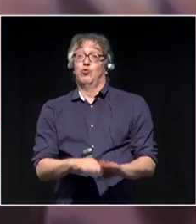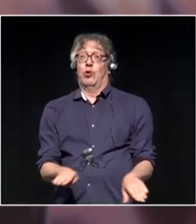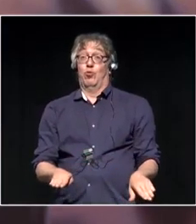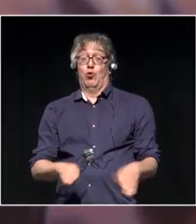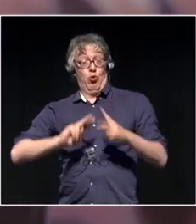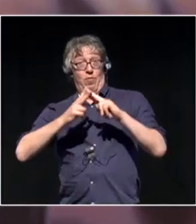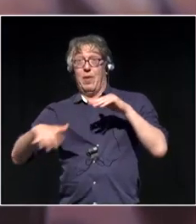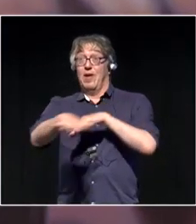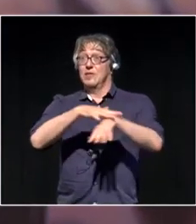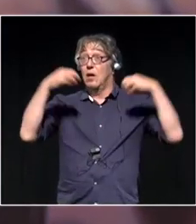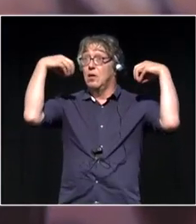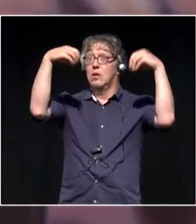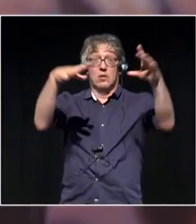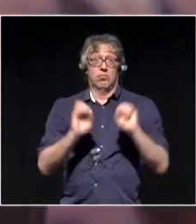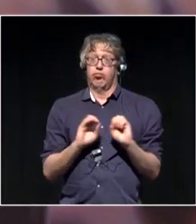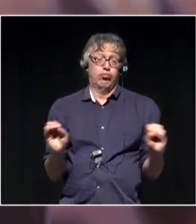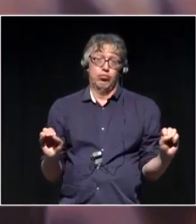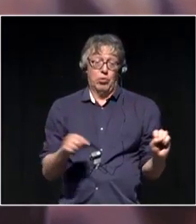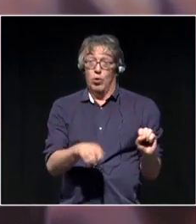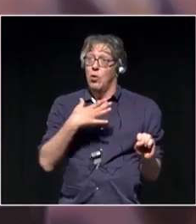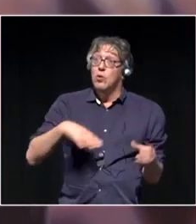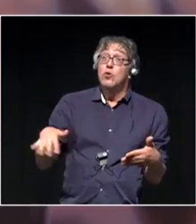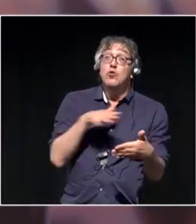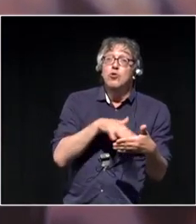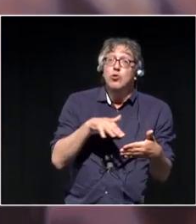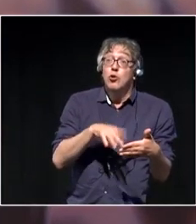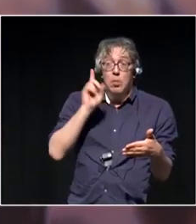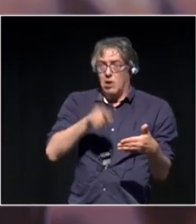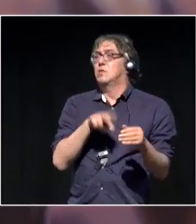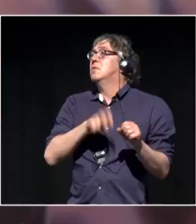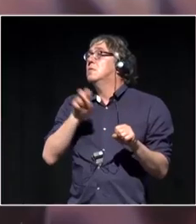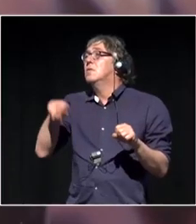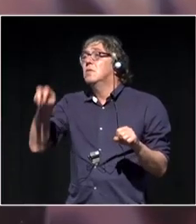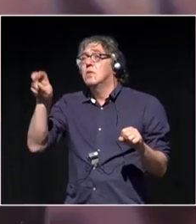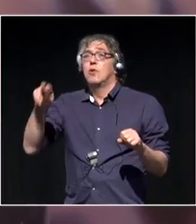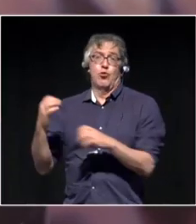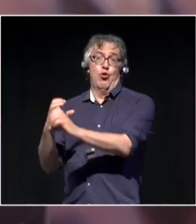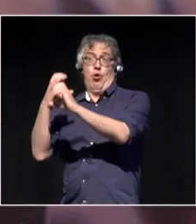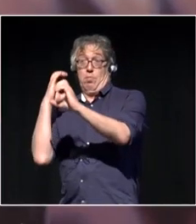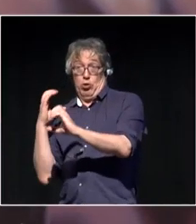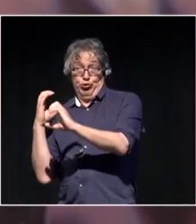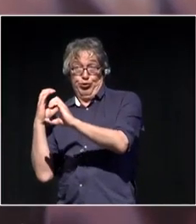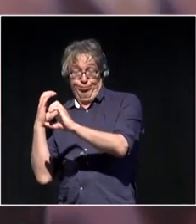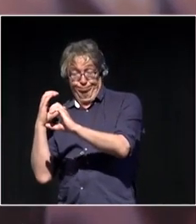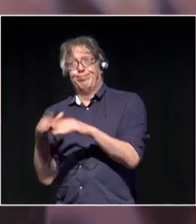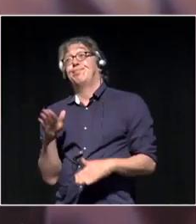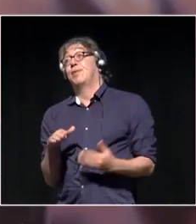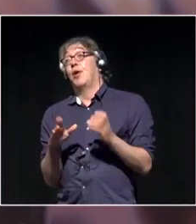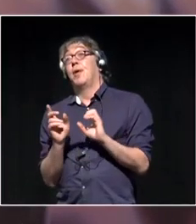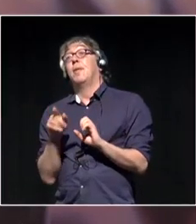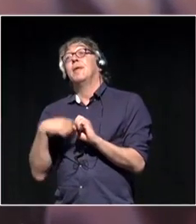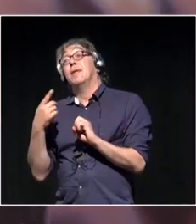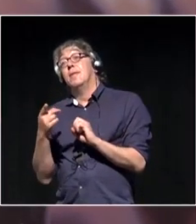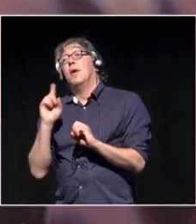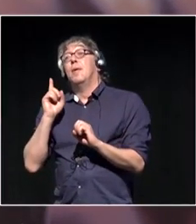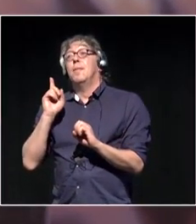electricity. So to study, they had to actually go to the bus stop And then they had to buy batteries to put